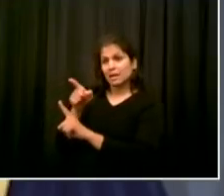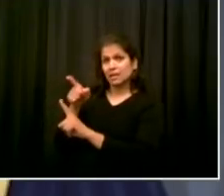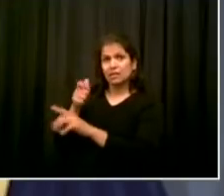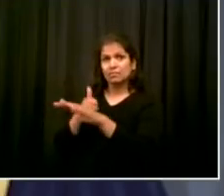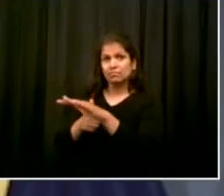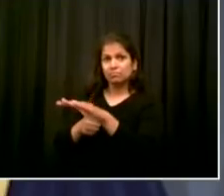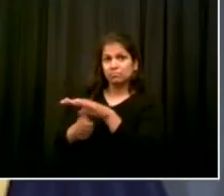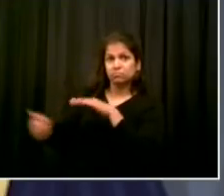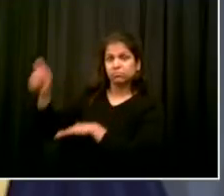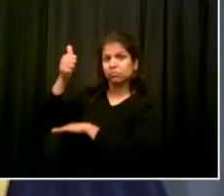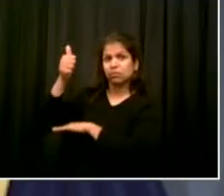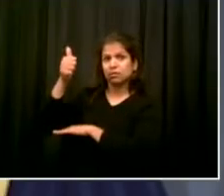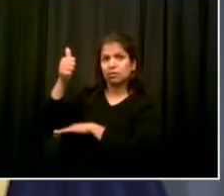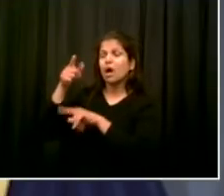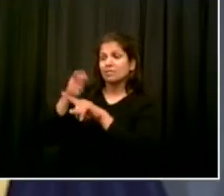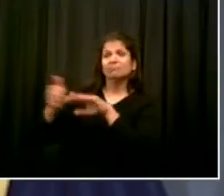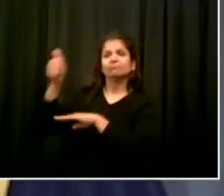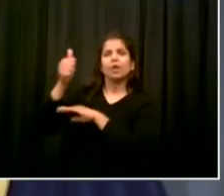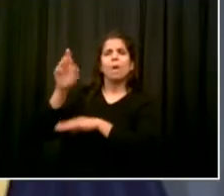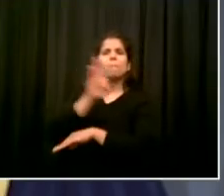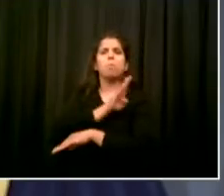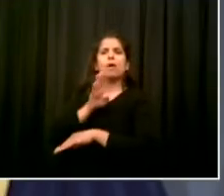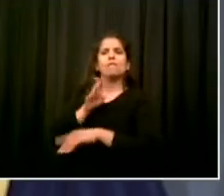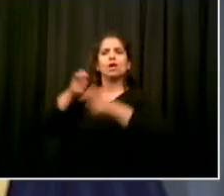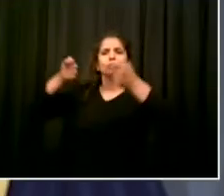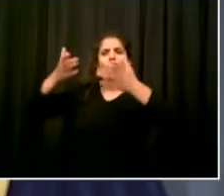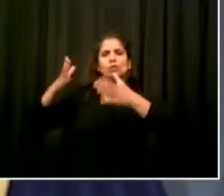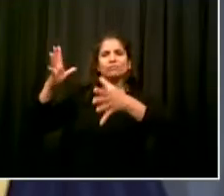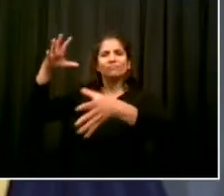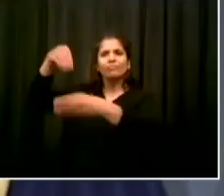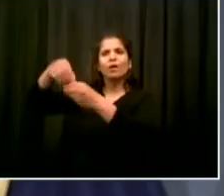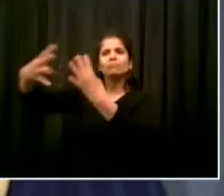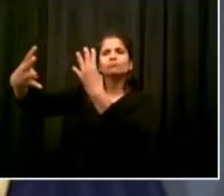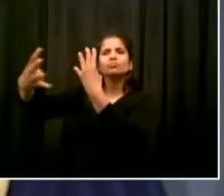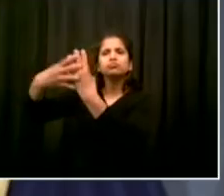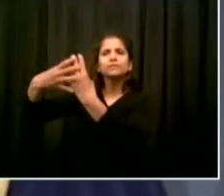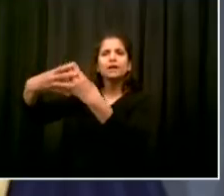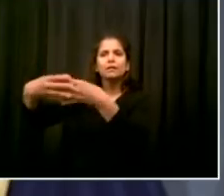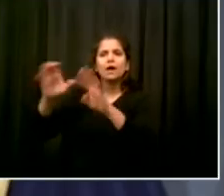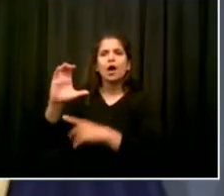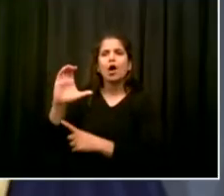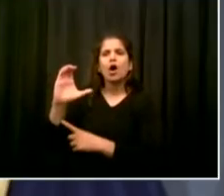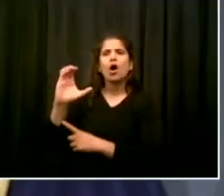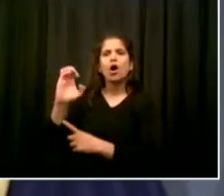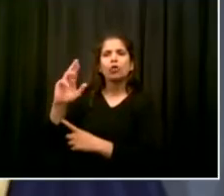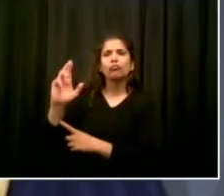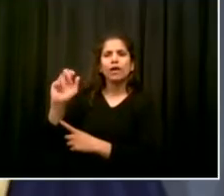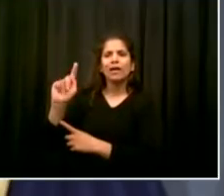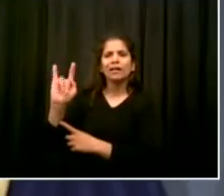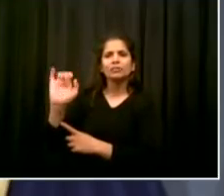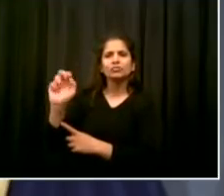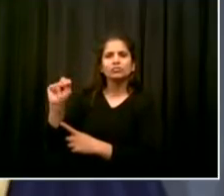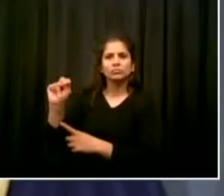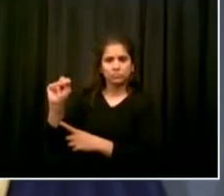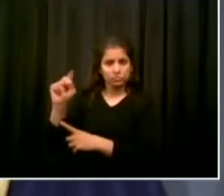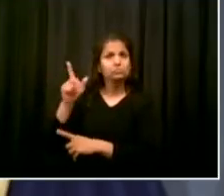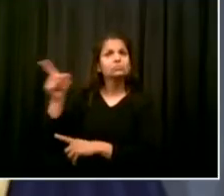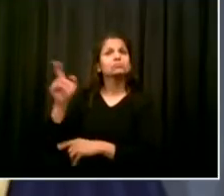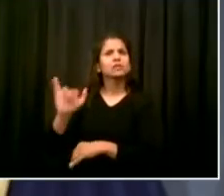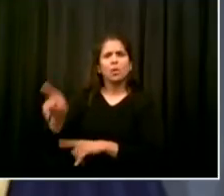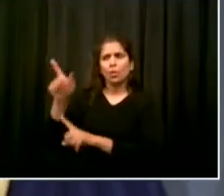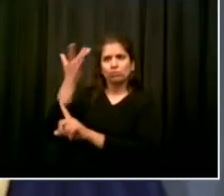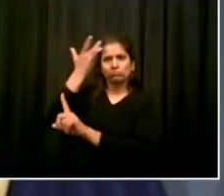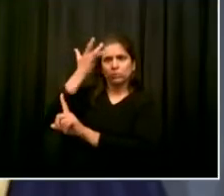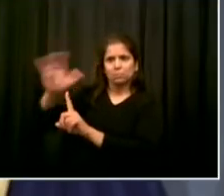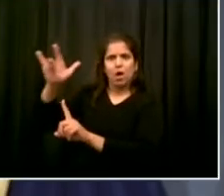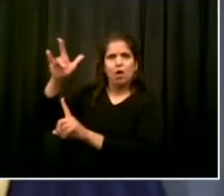what is a smart way forward. Our commissioner, Cynthia Brand, is always looking at these issues. She's been a